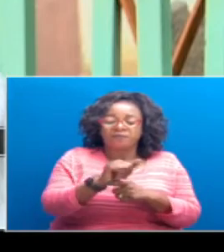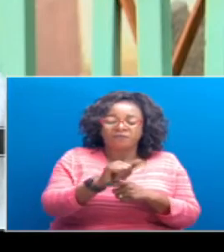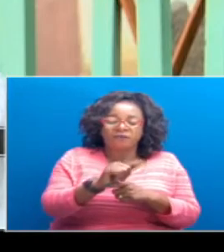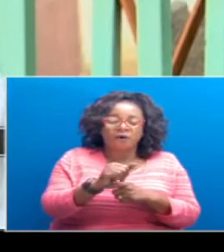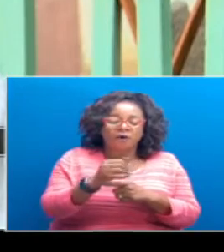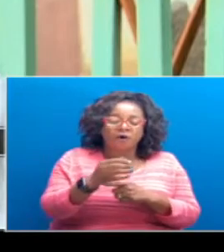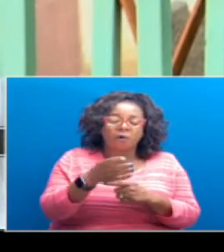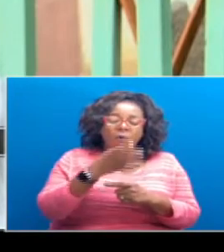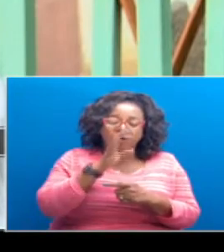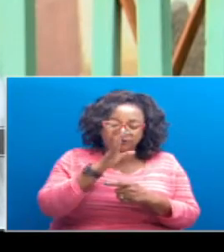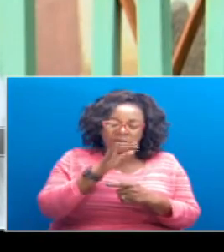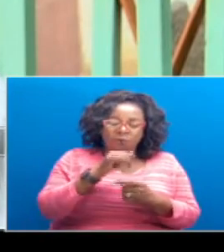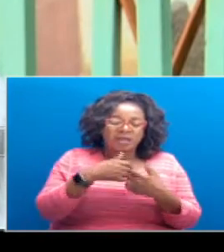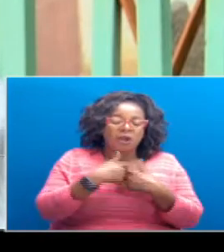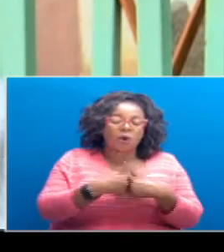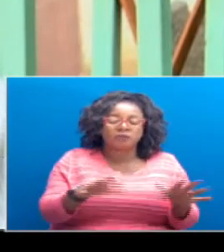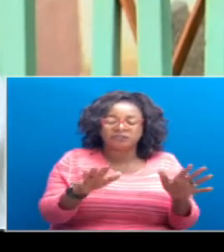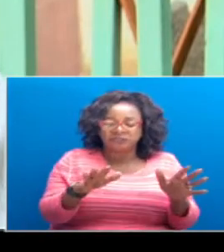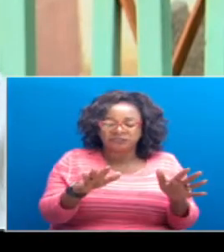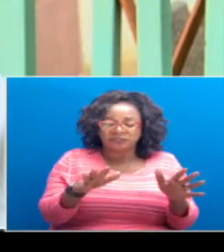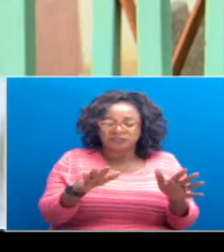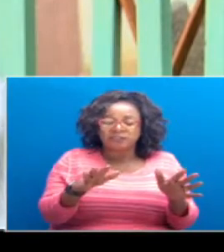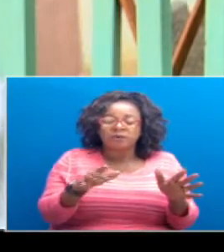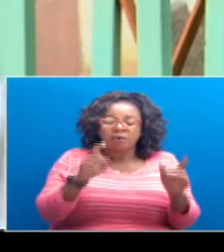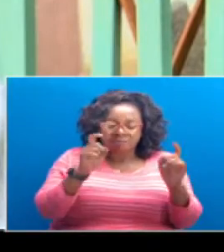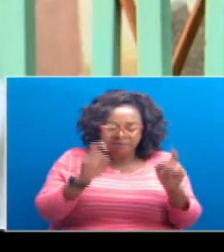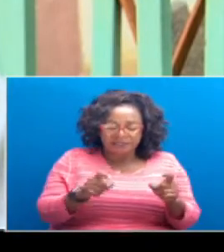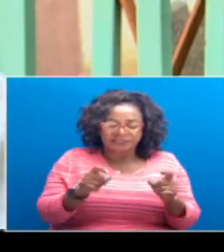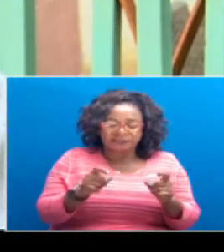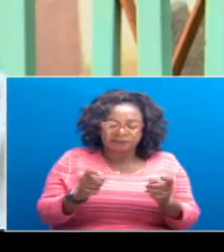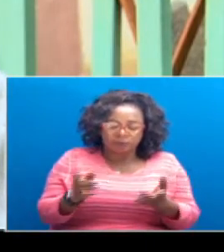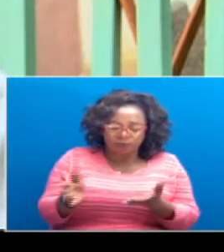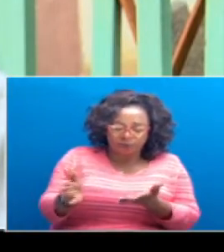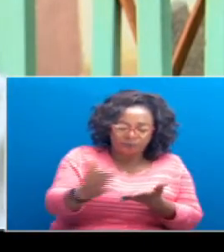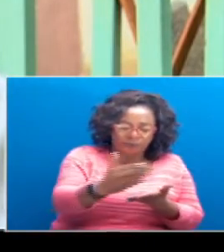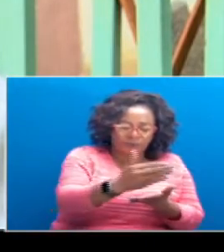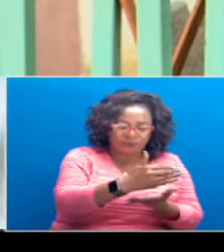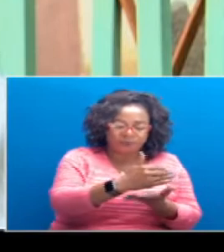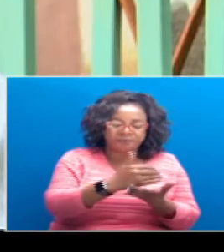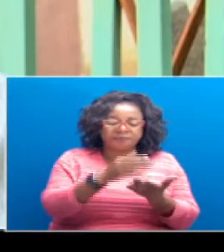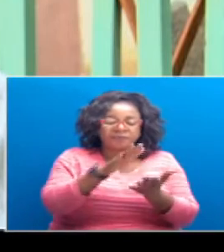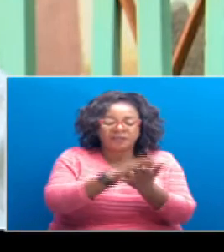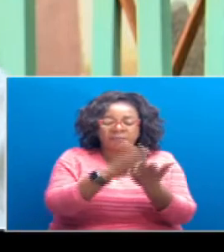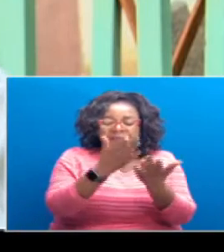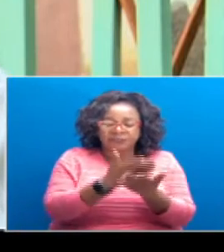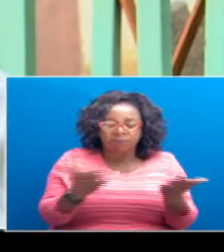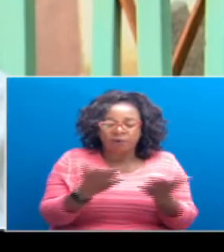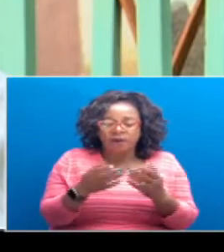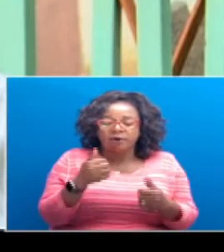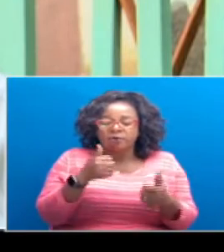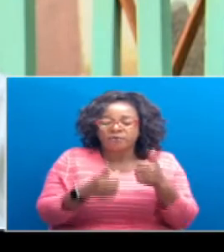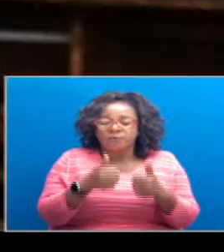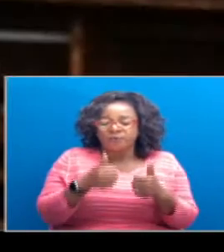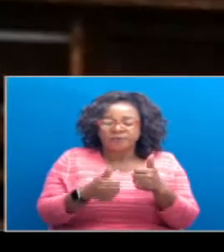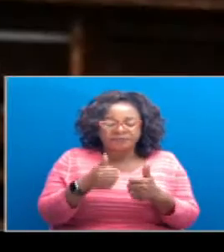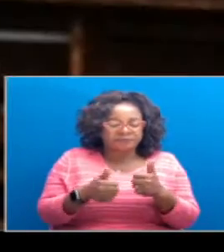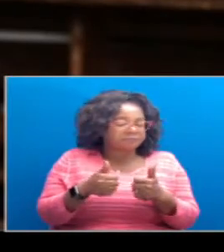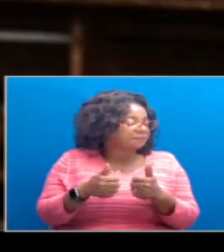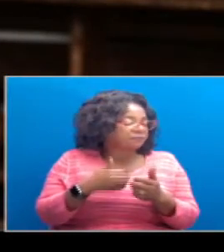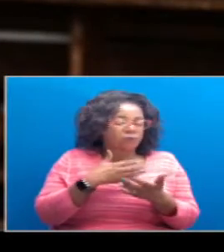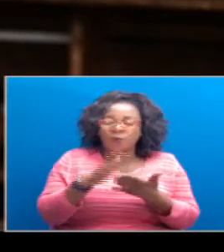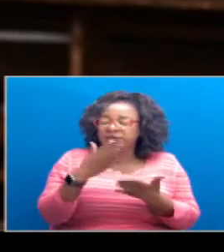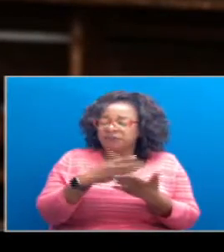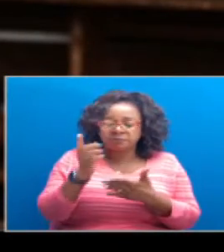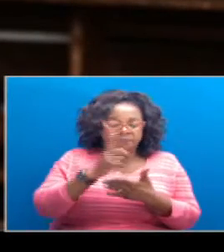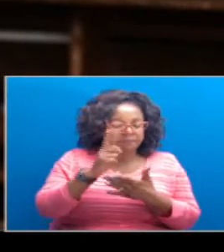that we are just letting loose and go, we have to harvest it, take it to our farms. We should not wait for rain anymore so that we